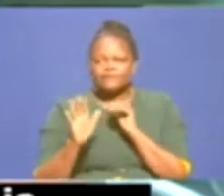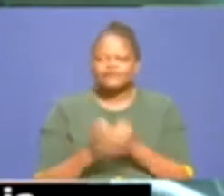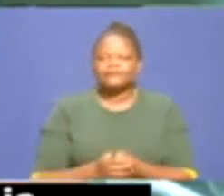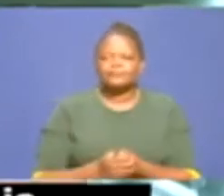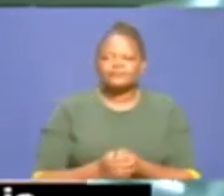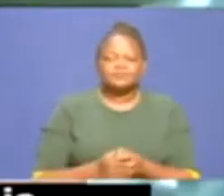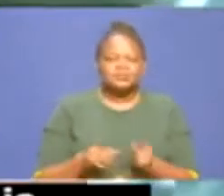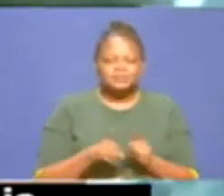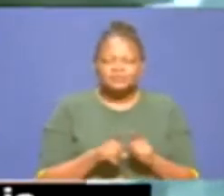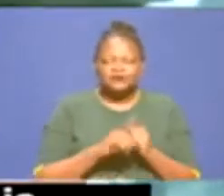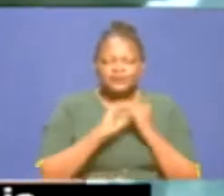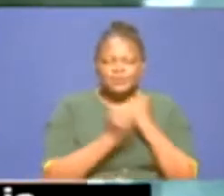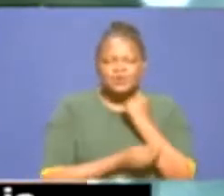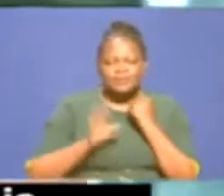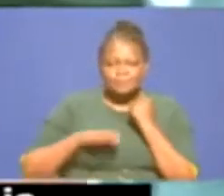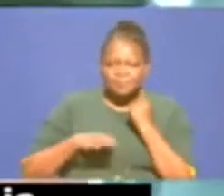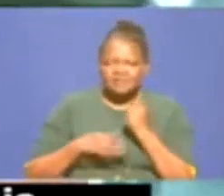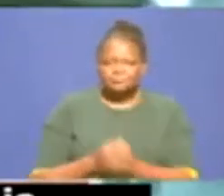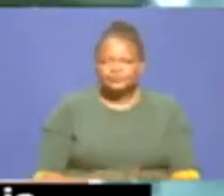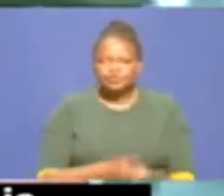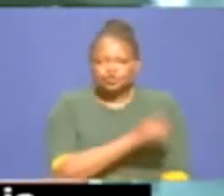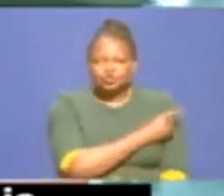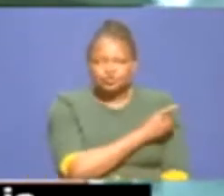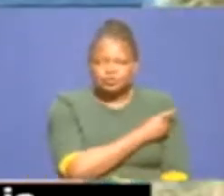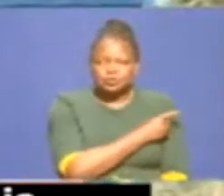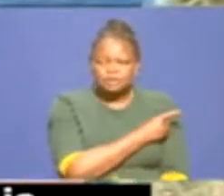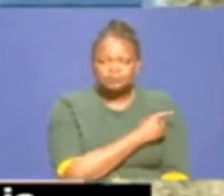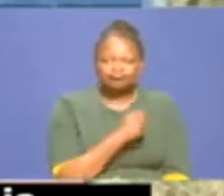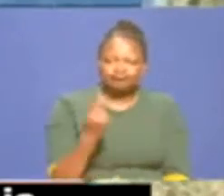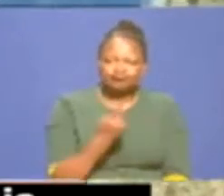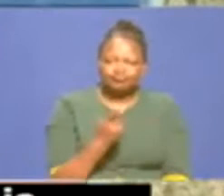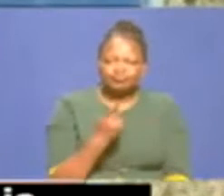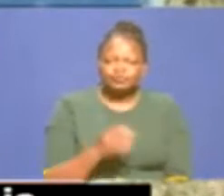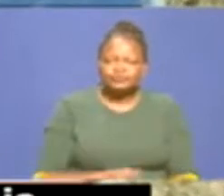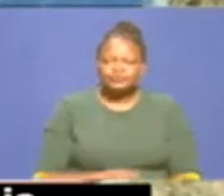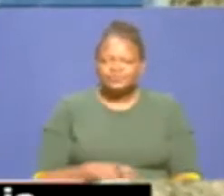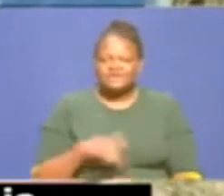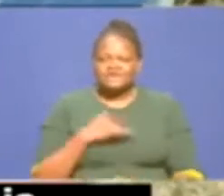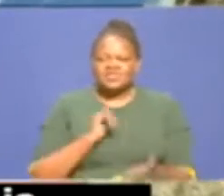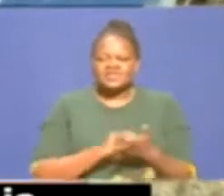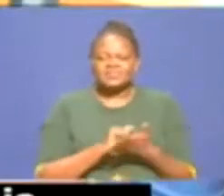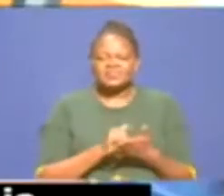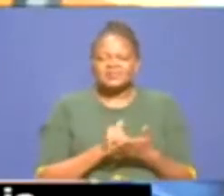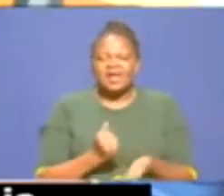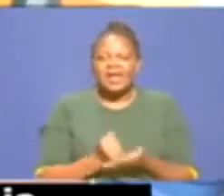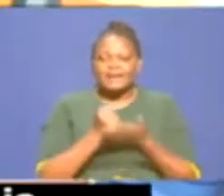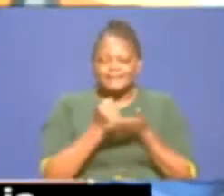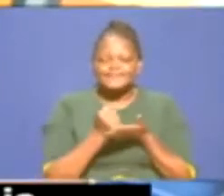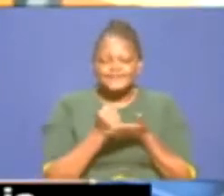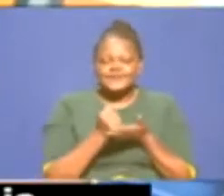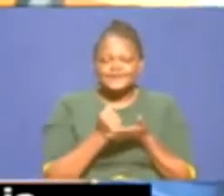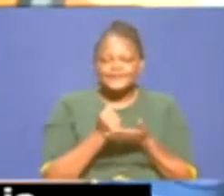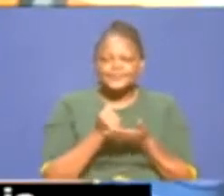wajawazito. Daktari Nelly Kanja na John Inaga walisifia msaada huo, wakisema hospitali hizo mbili